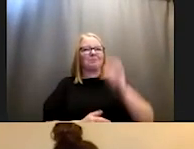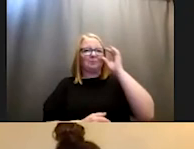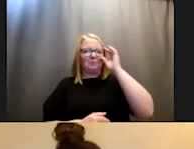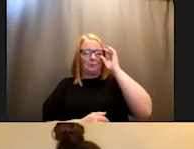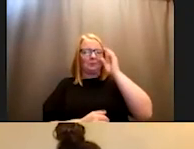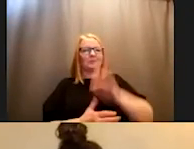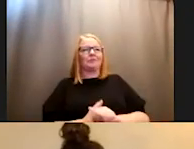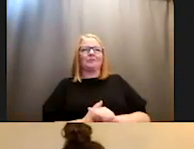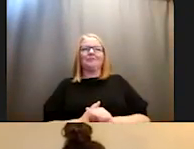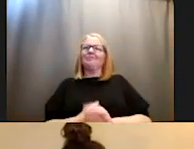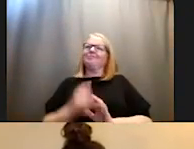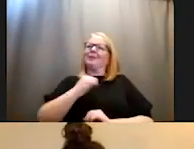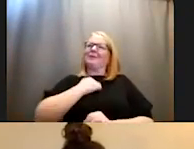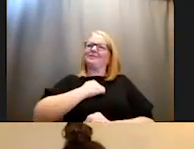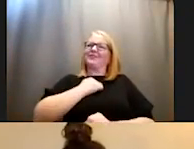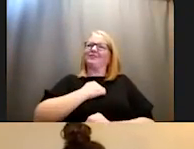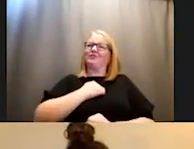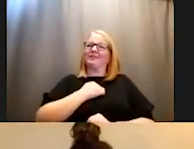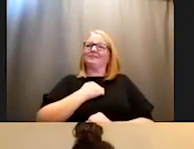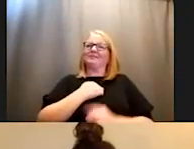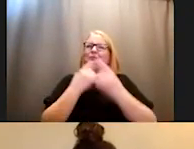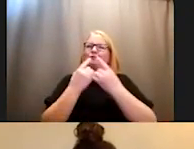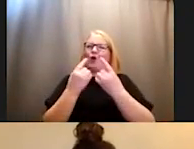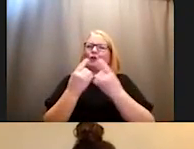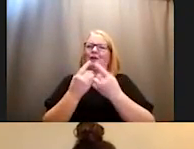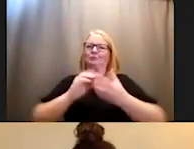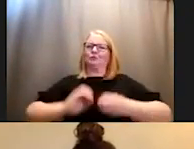This is one of my favorite products that was produced.